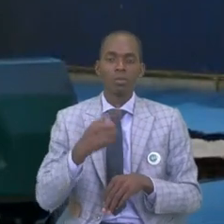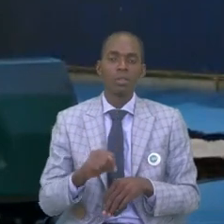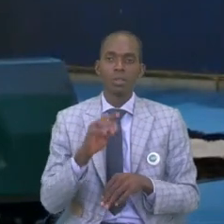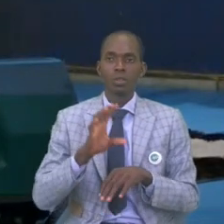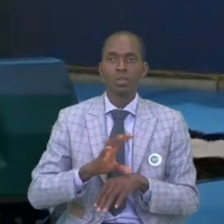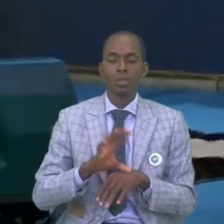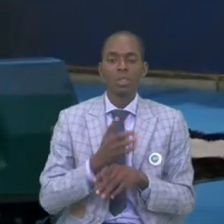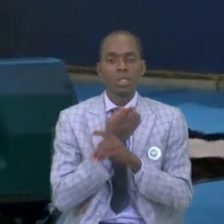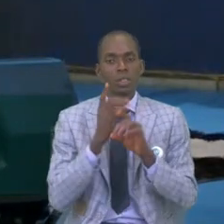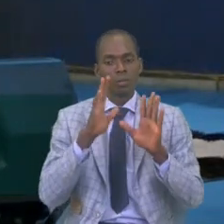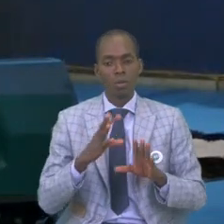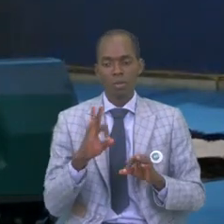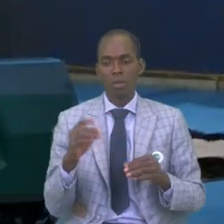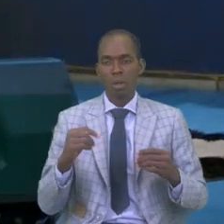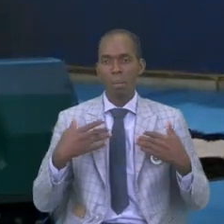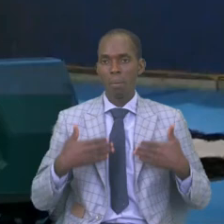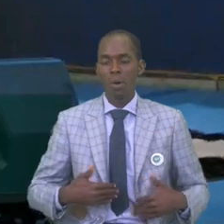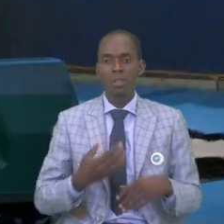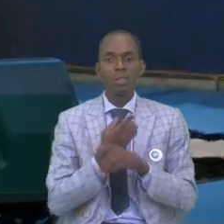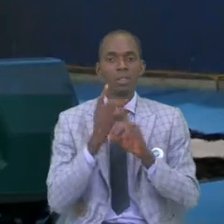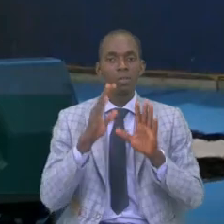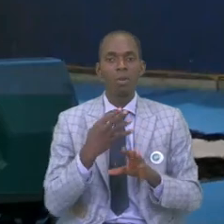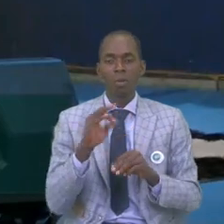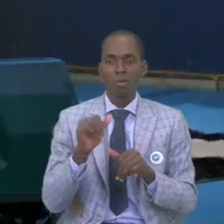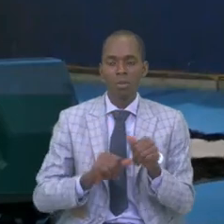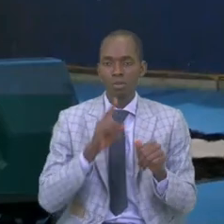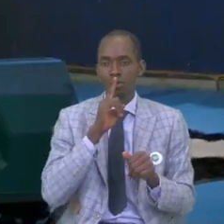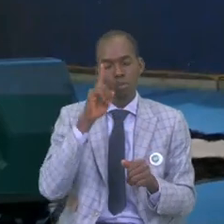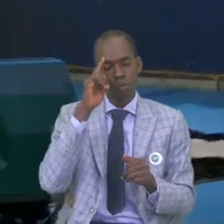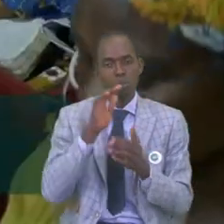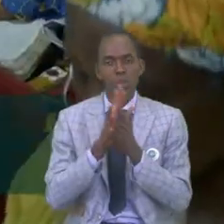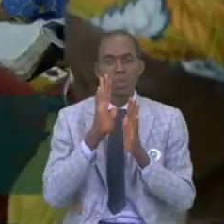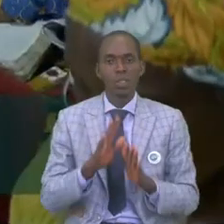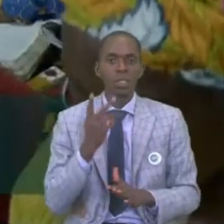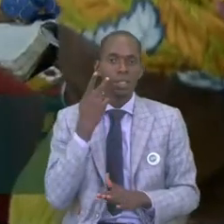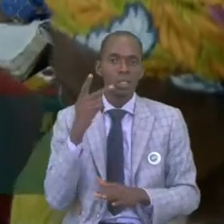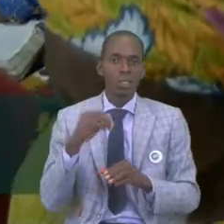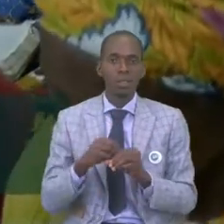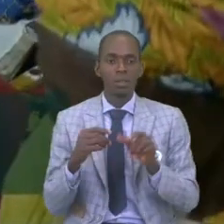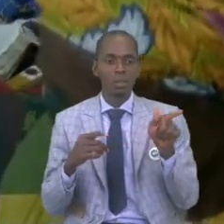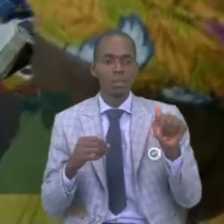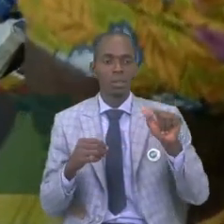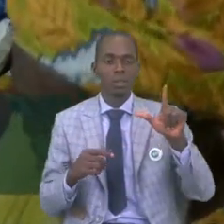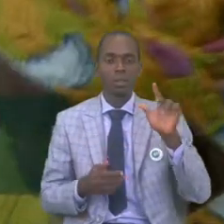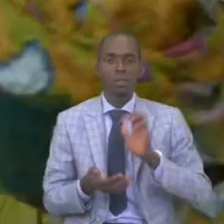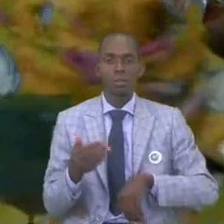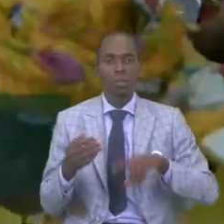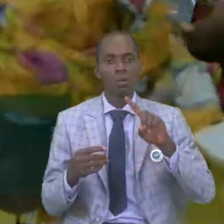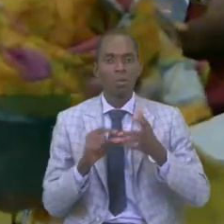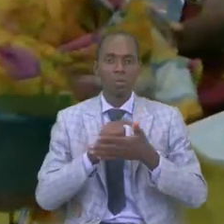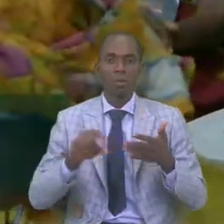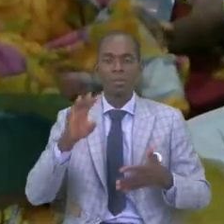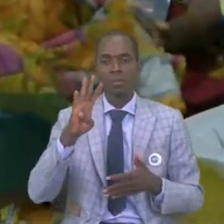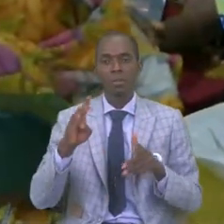the deliverer of every believer. In Galatians chapter 1, I'm reading from verse 4. Galatians chapter 1, and